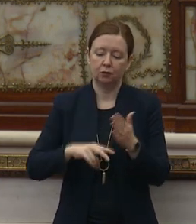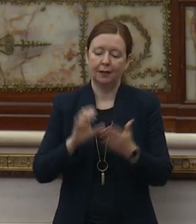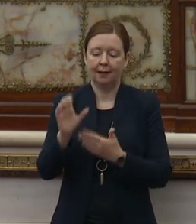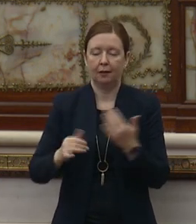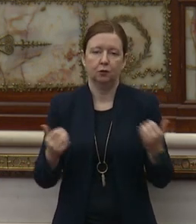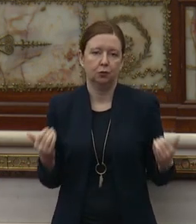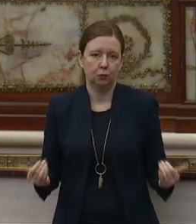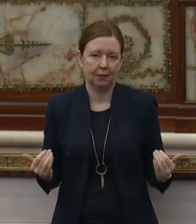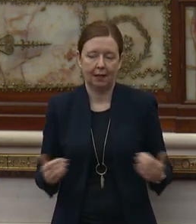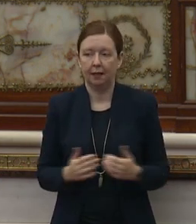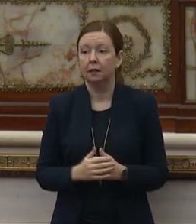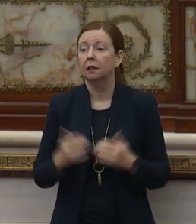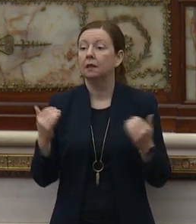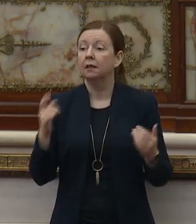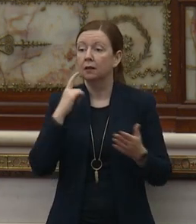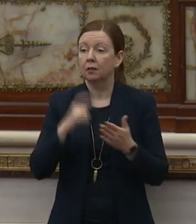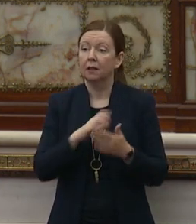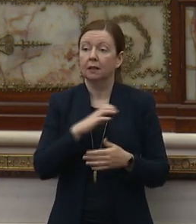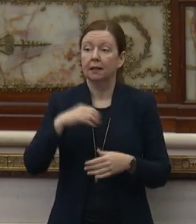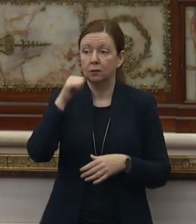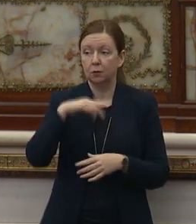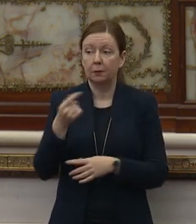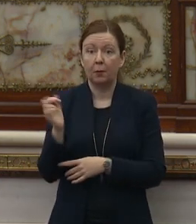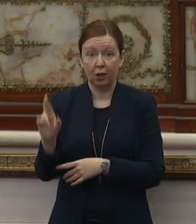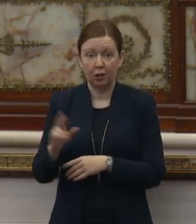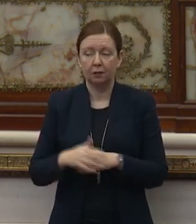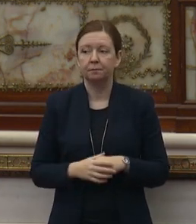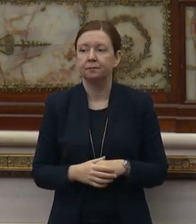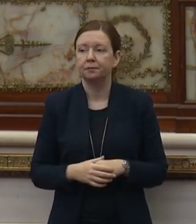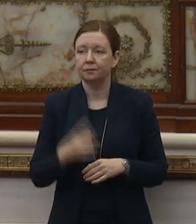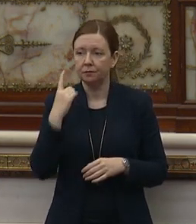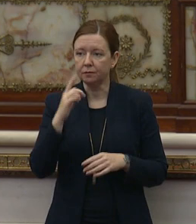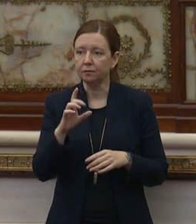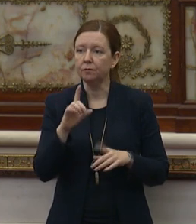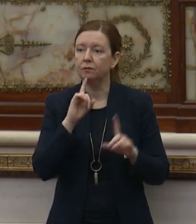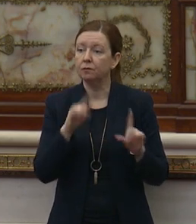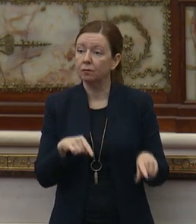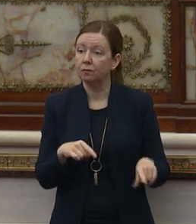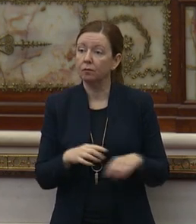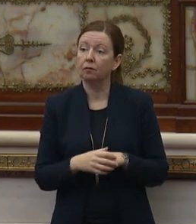calendar today. Chair now recognizes Councilwoman Parker